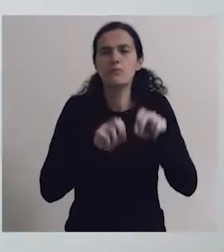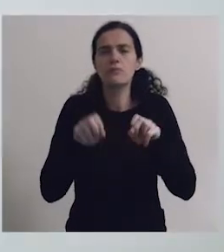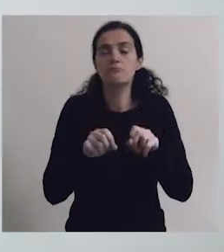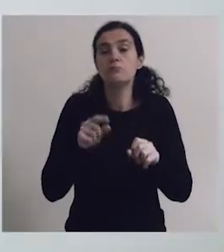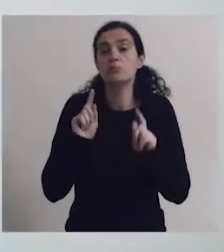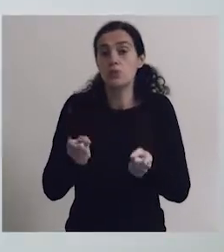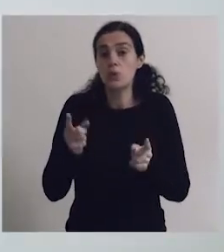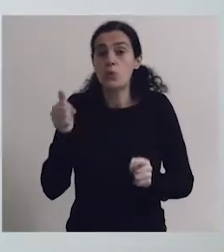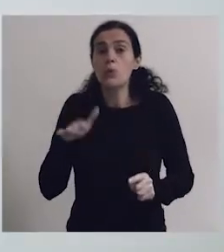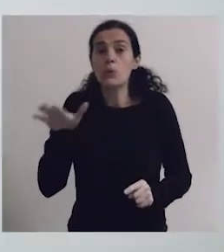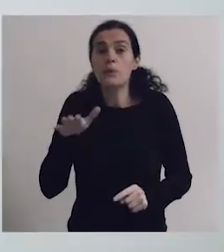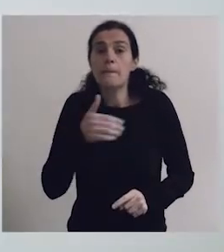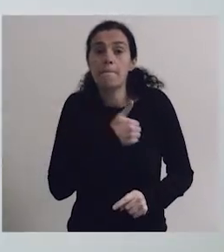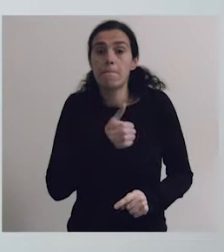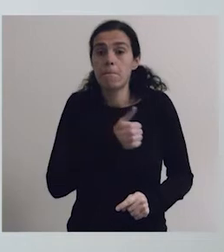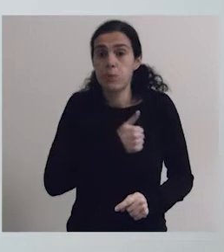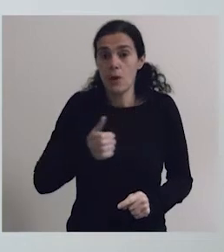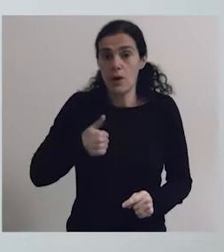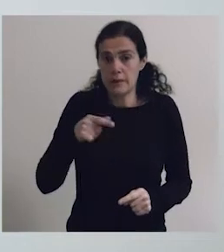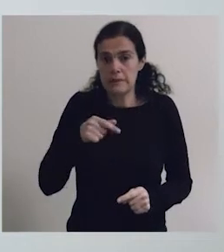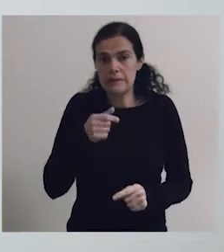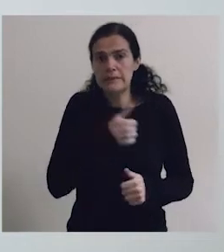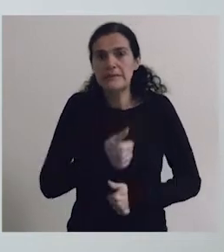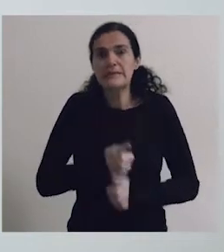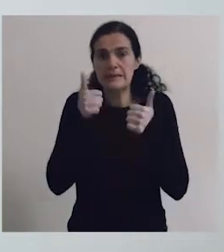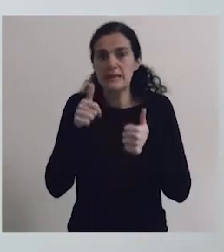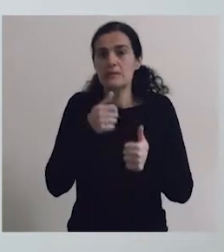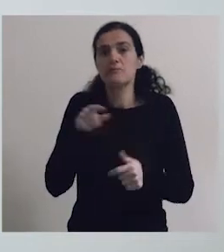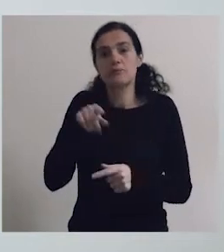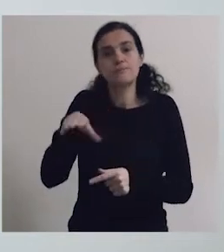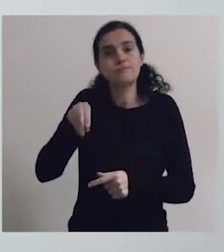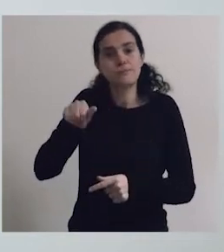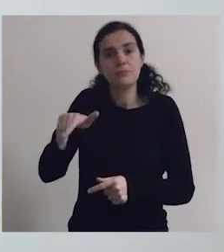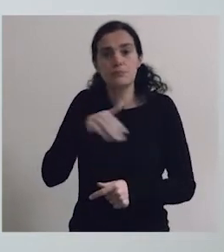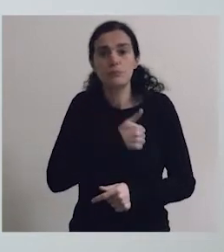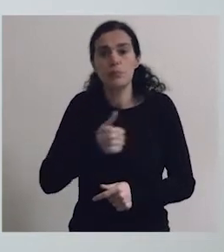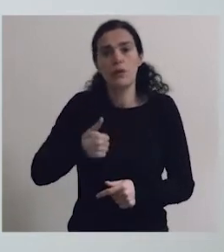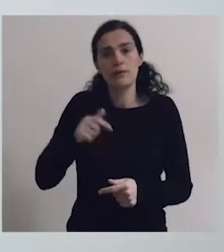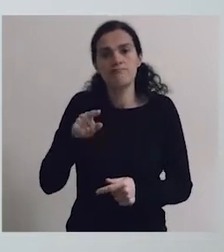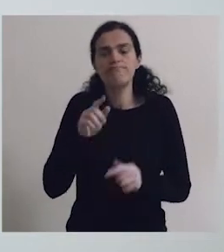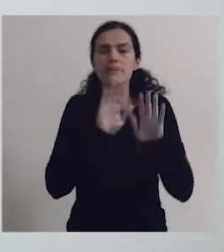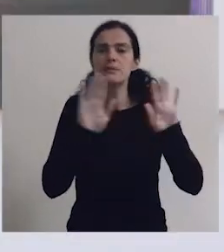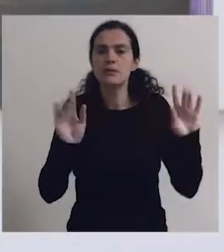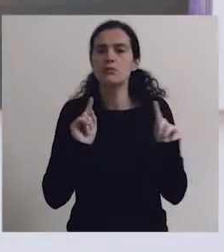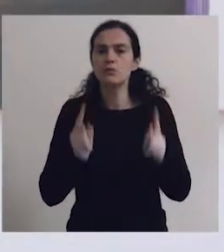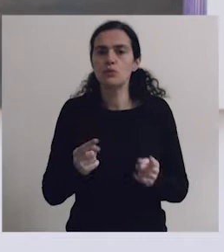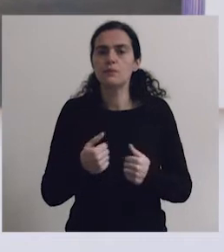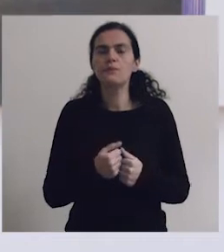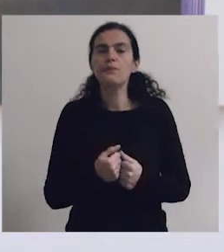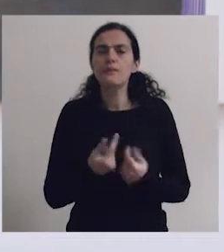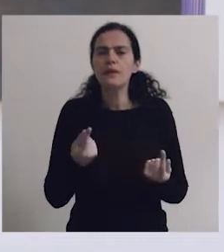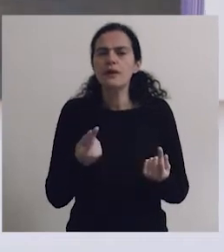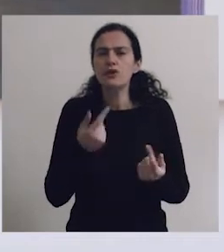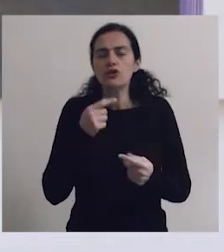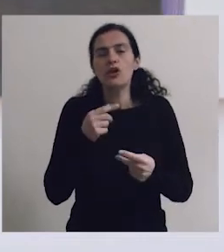of Poland, from this city, where this exhibition started. Two